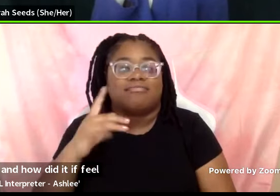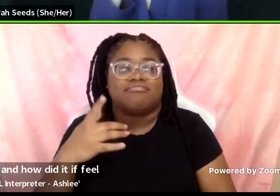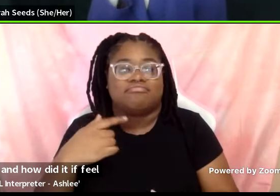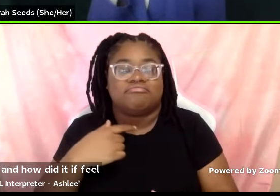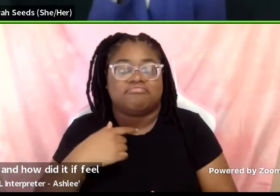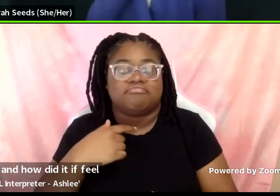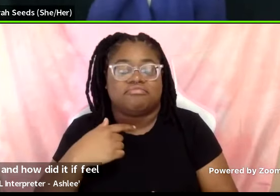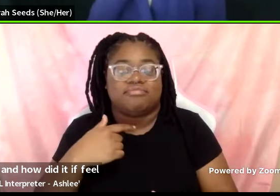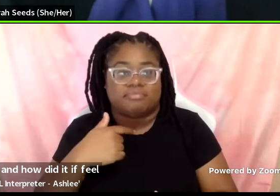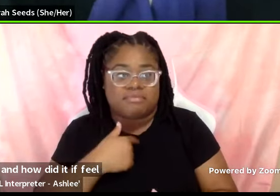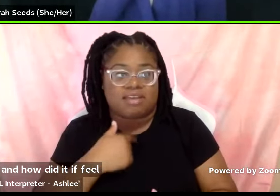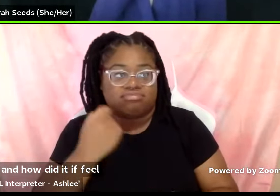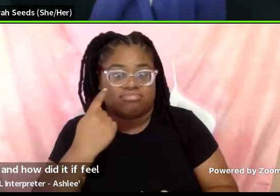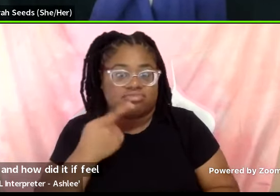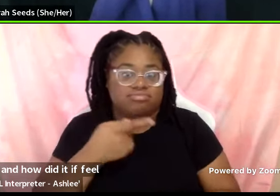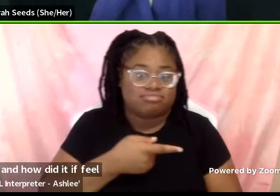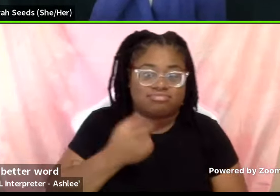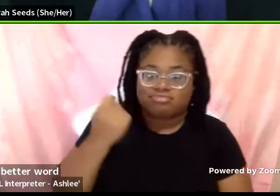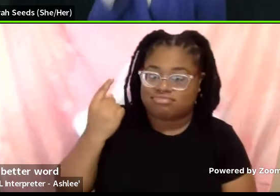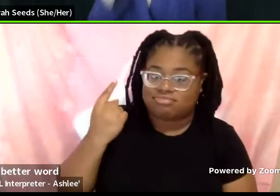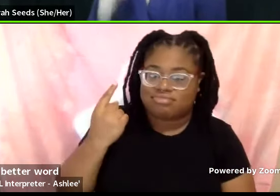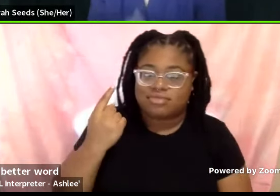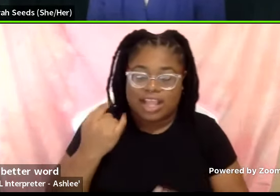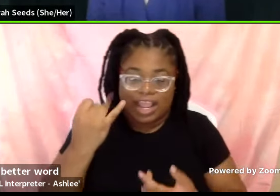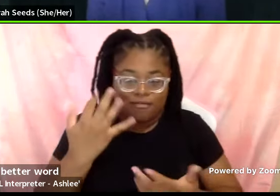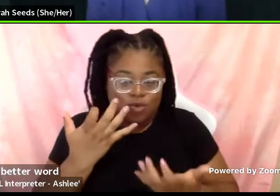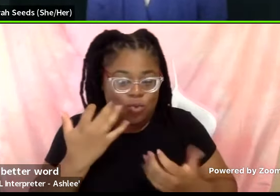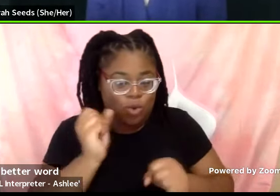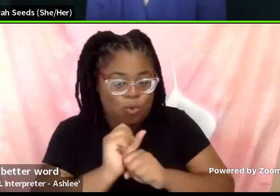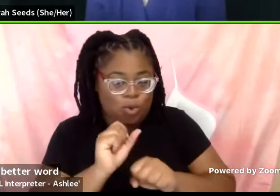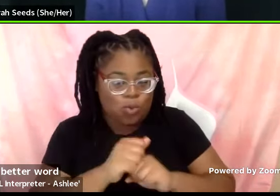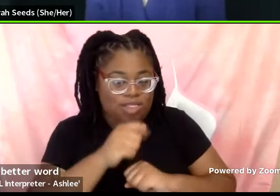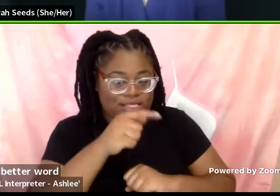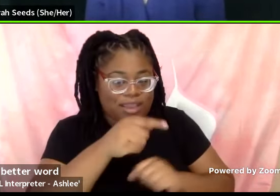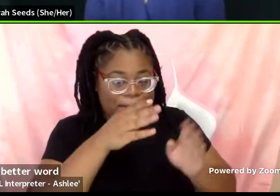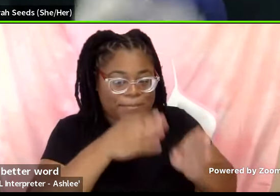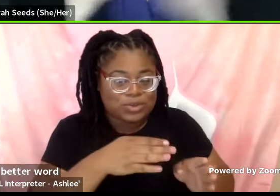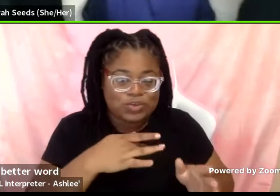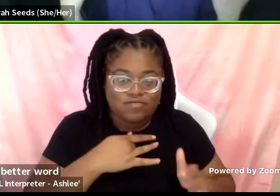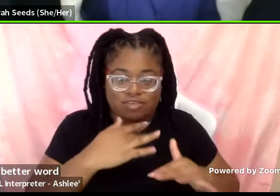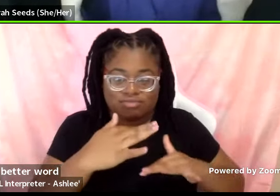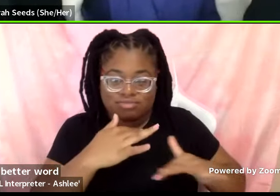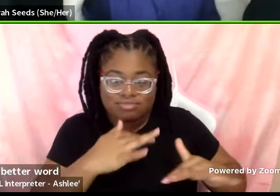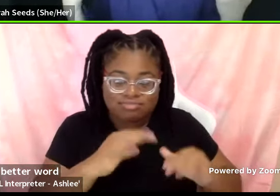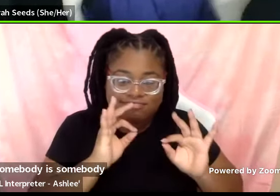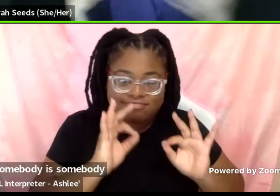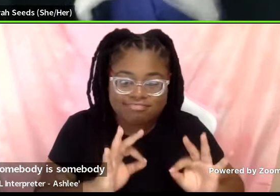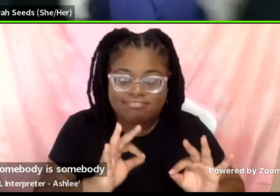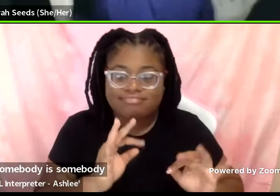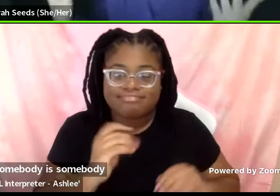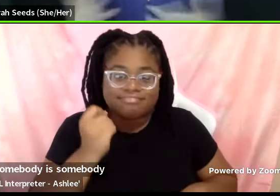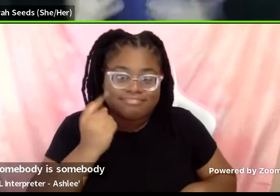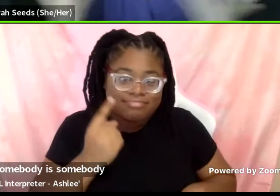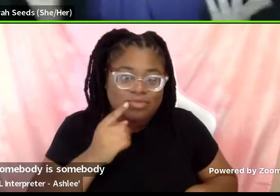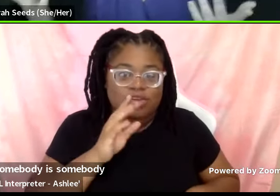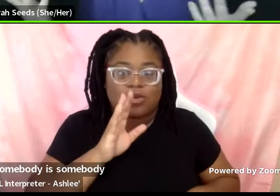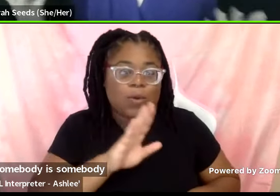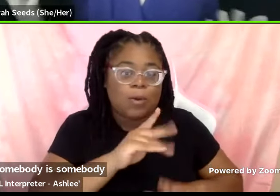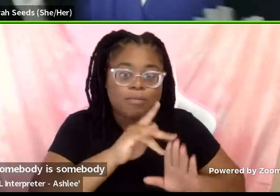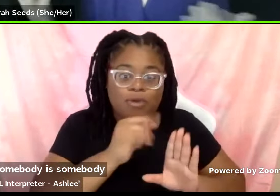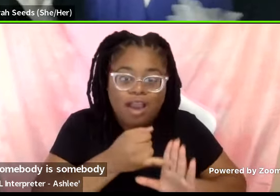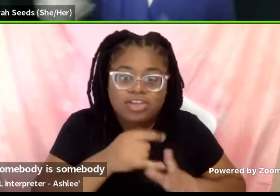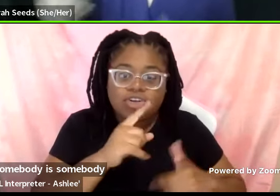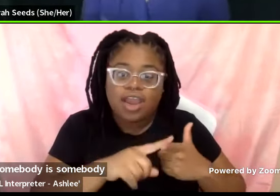so if somebody is someone you want to work with, and somebody that you really vibe with, and just gets not just the project, but gets you